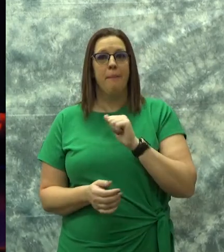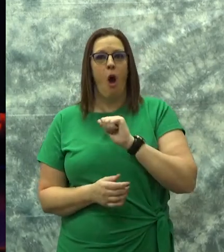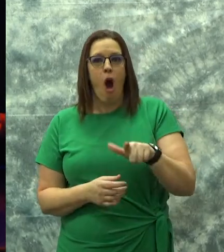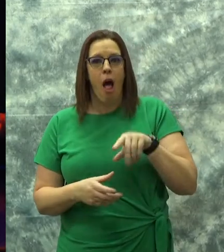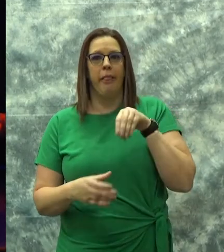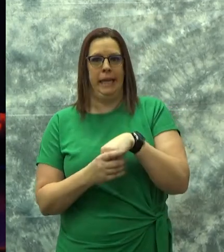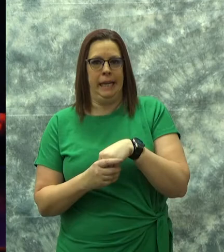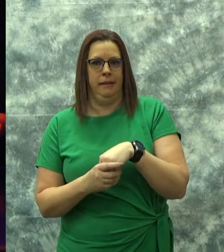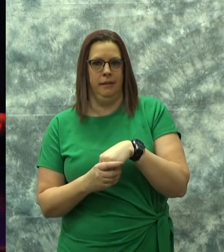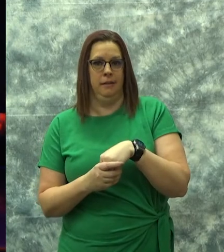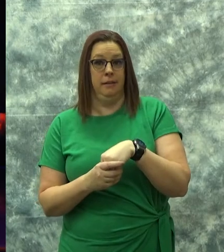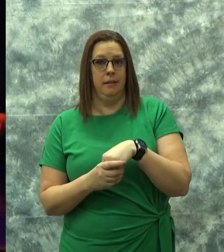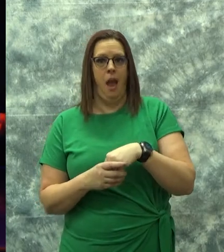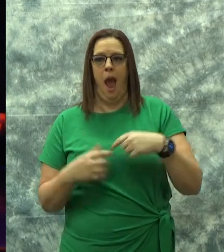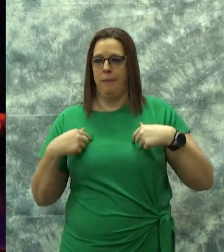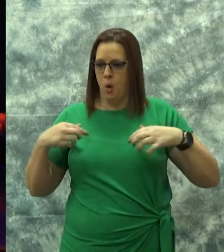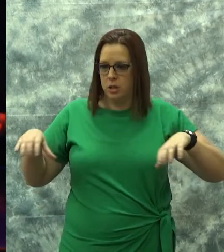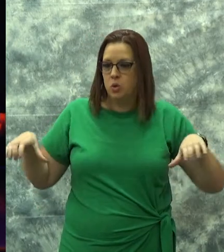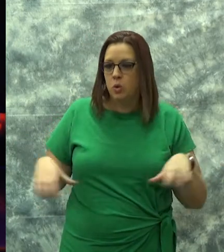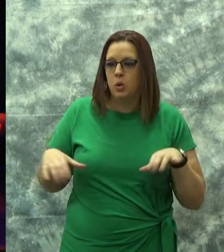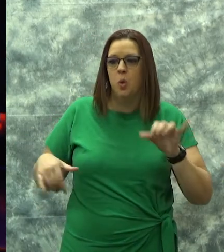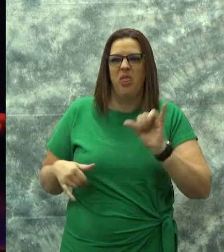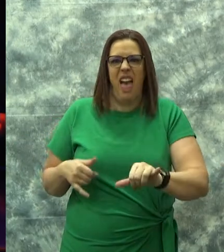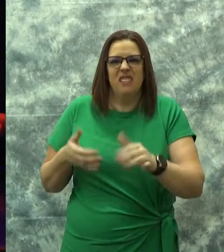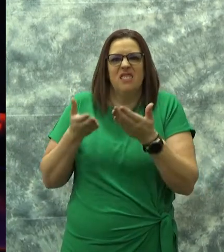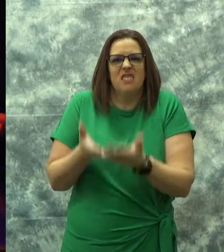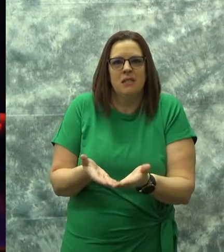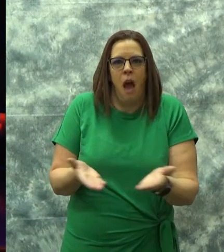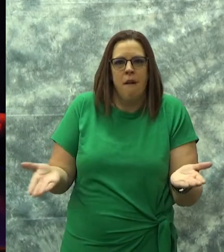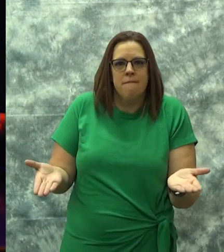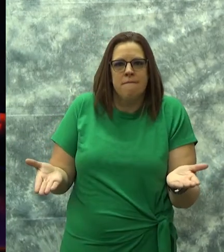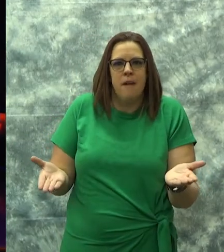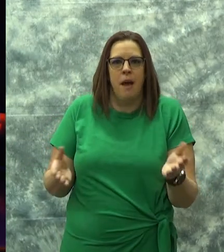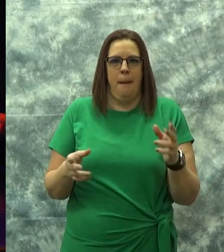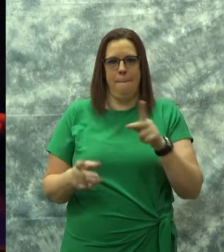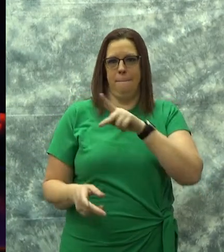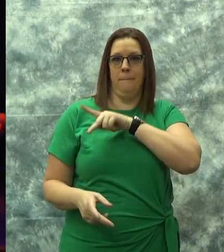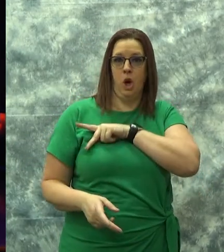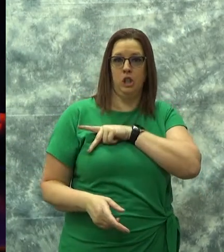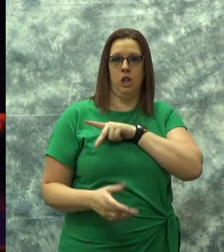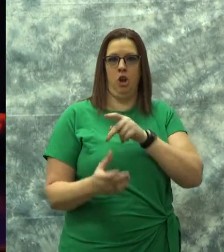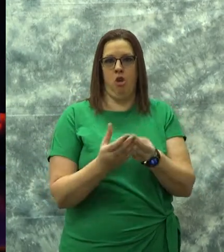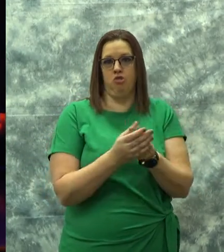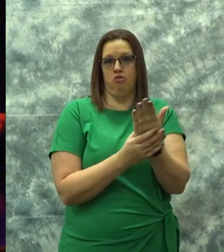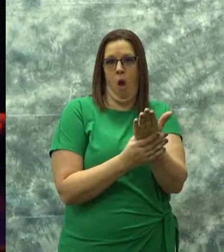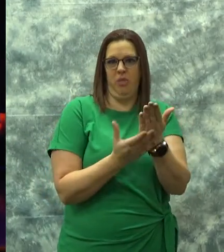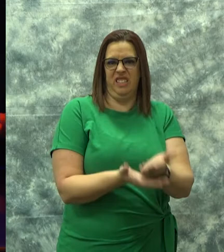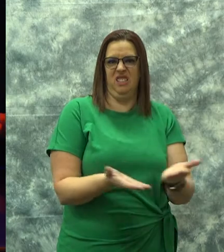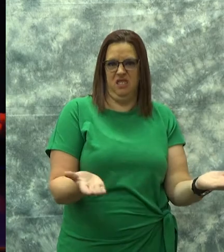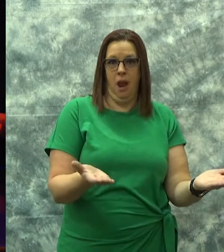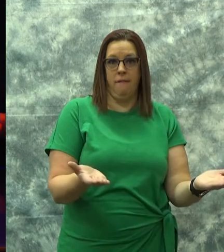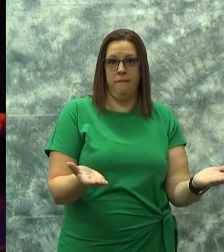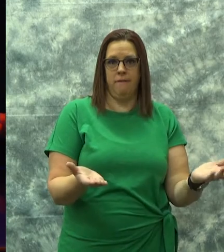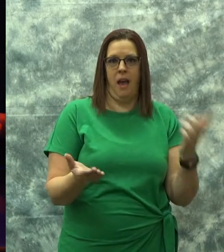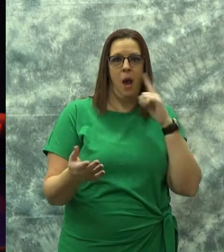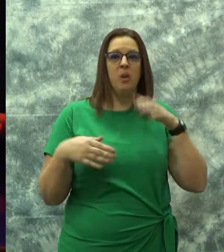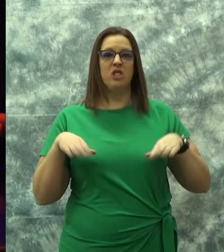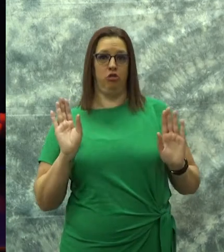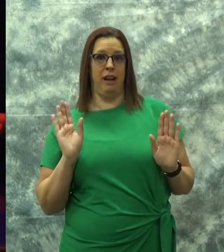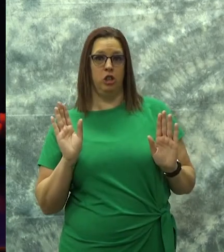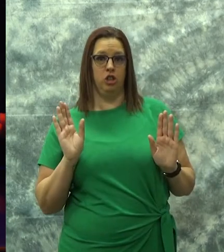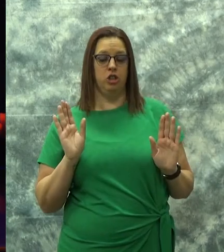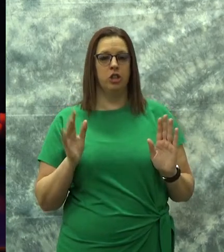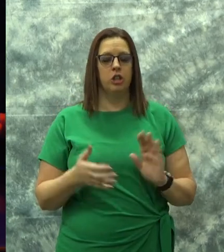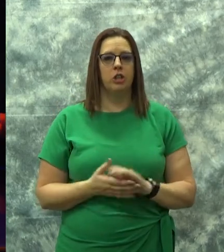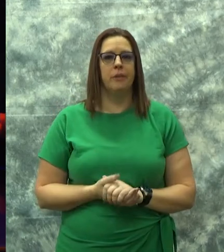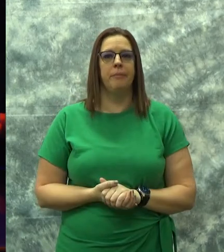in. I'm going to do that stuff, that personal growth stuff, consciously and conscientiously. I'm